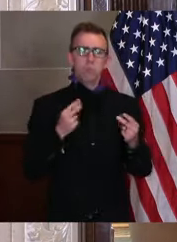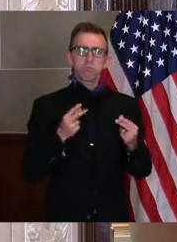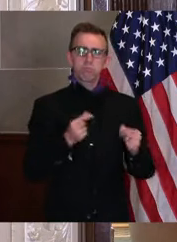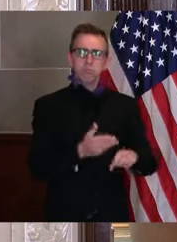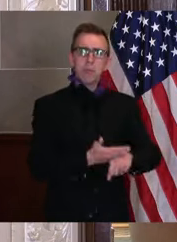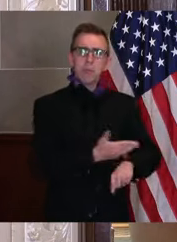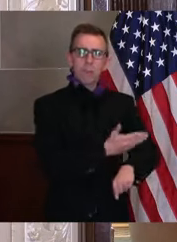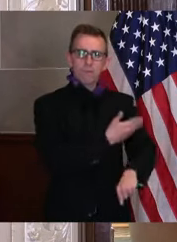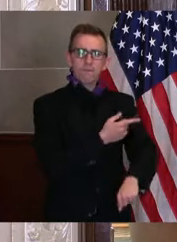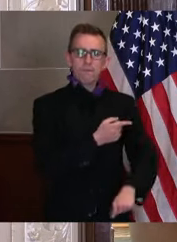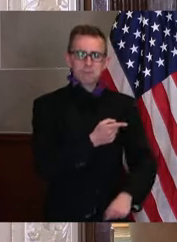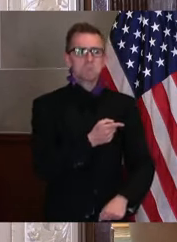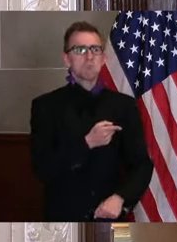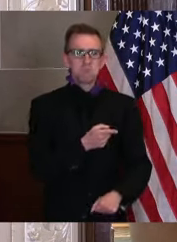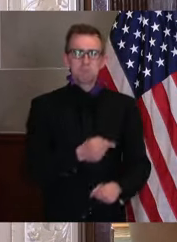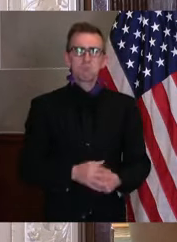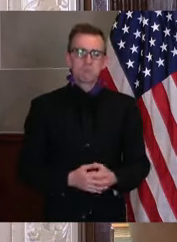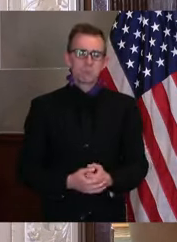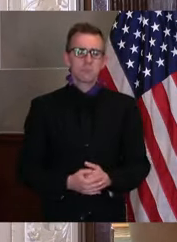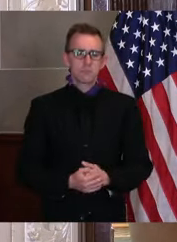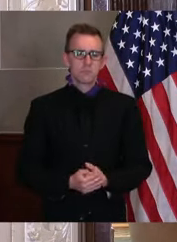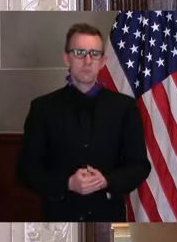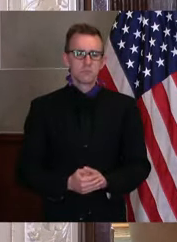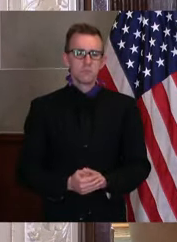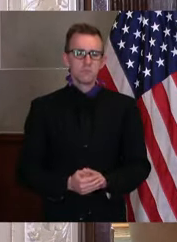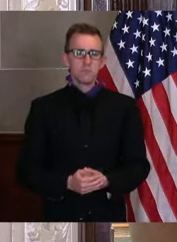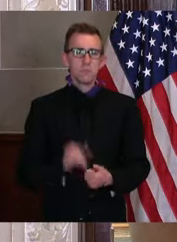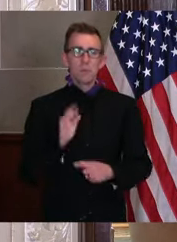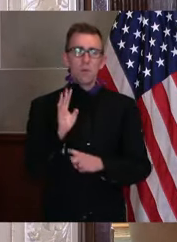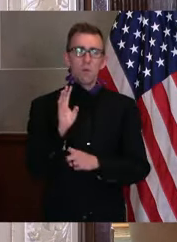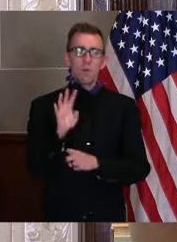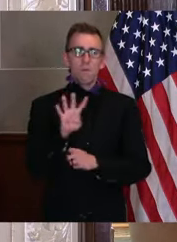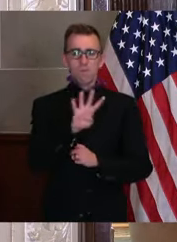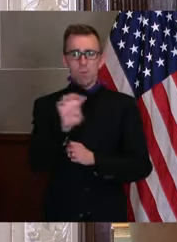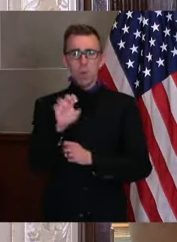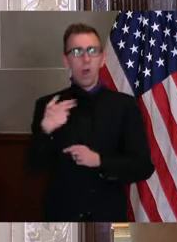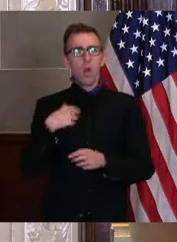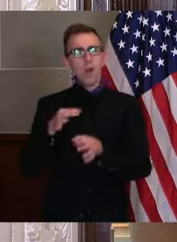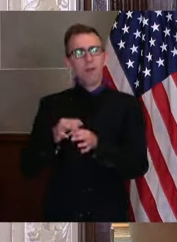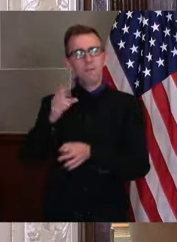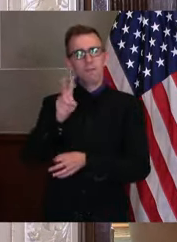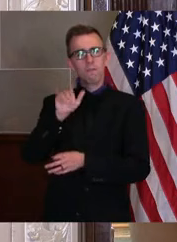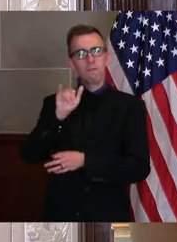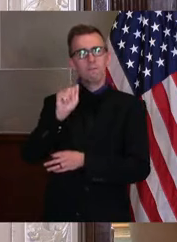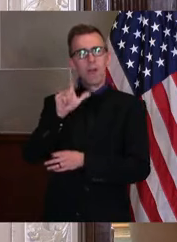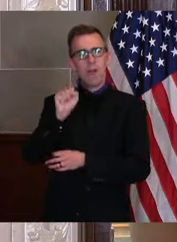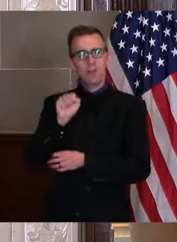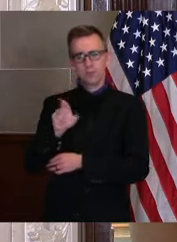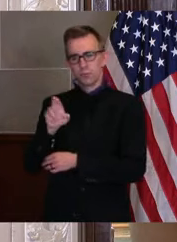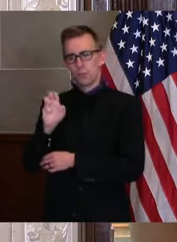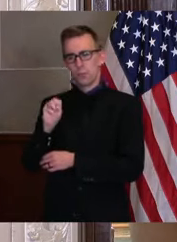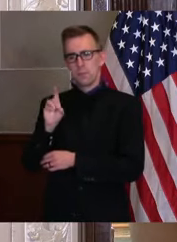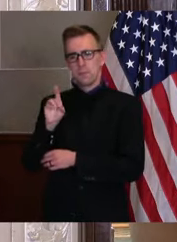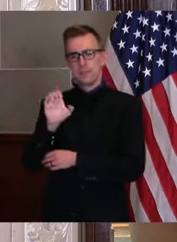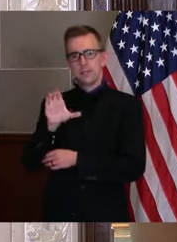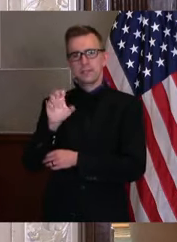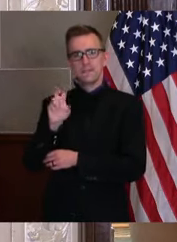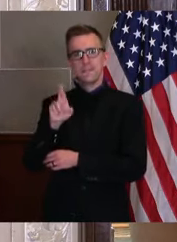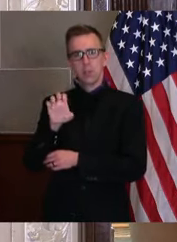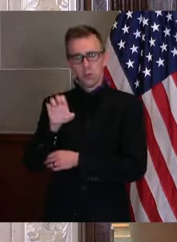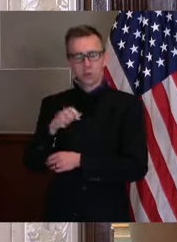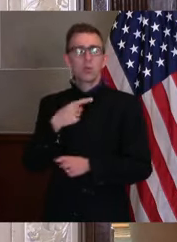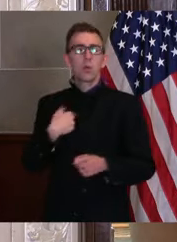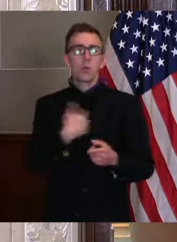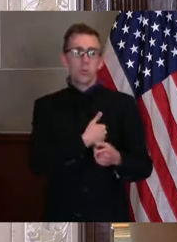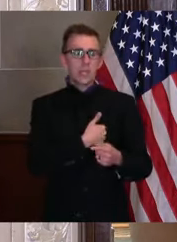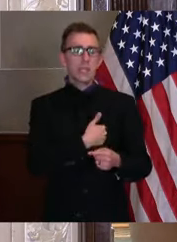improvement. In addition to those 400 vials of remdesivir that we actually delivered,